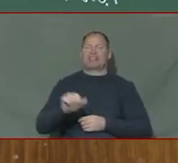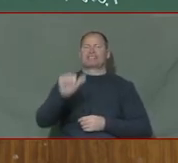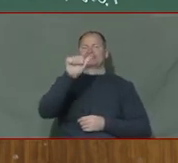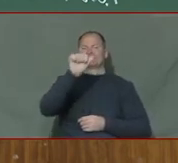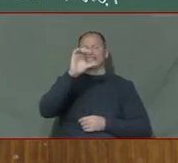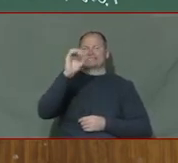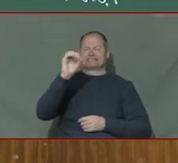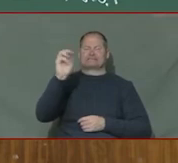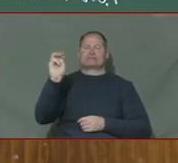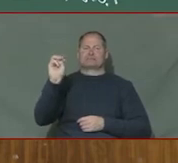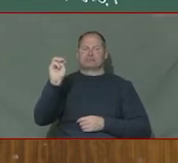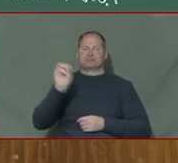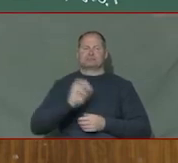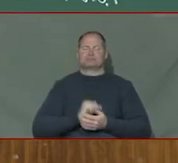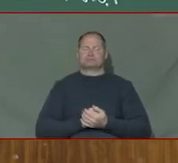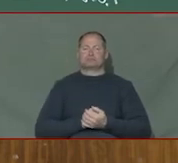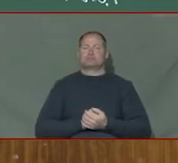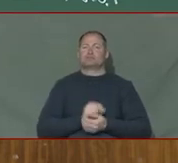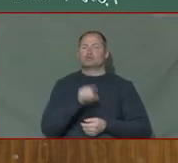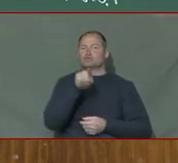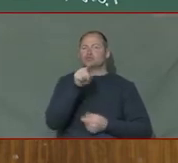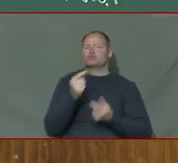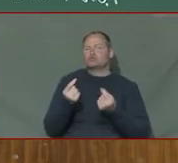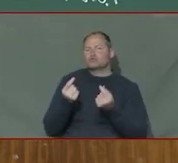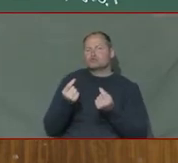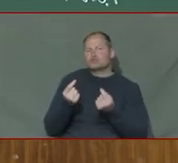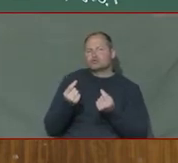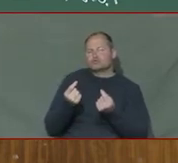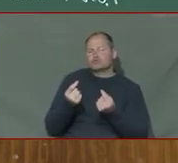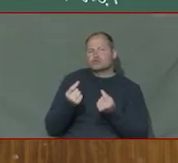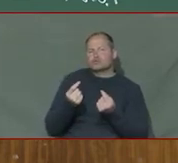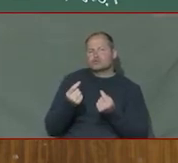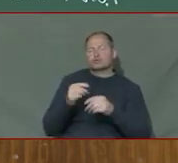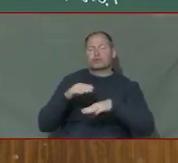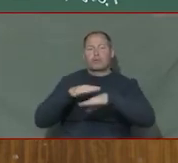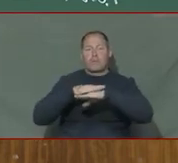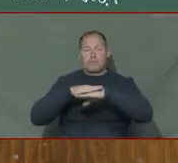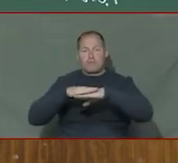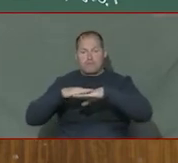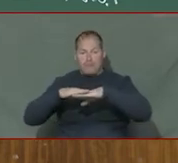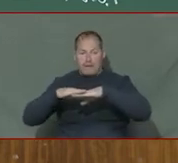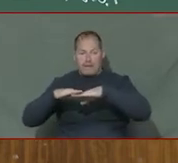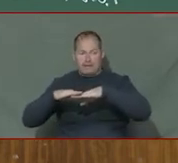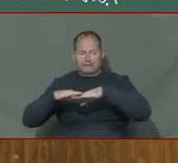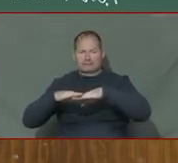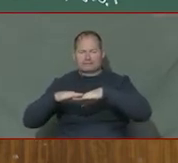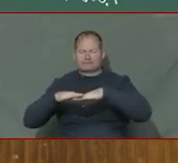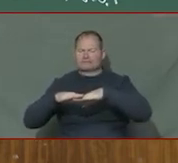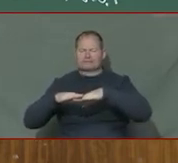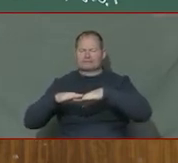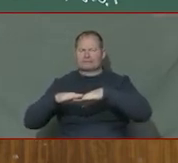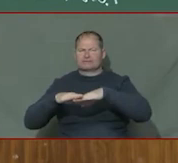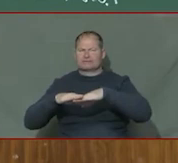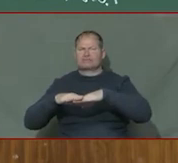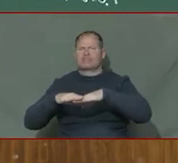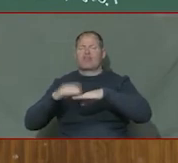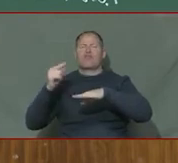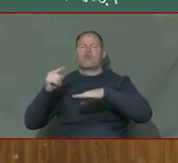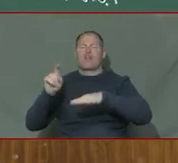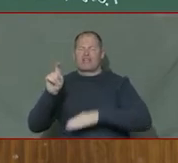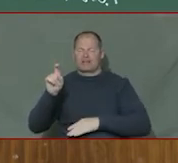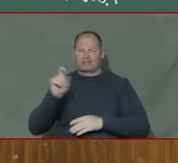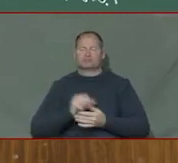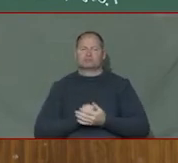meters. You got to determine the expression of the base in terms of x. So we are looking at